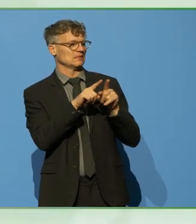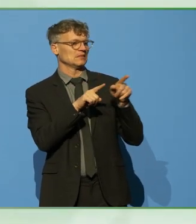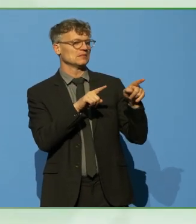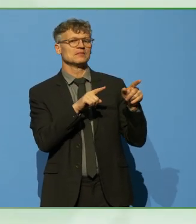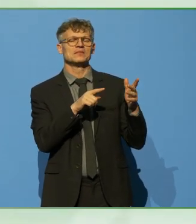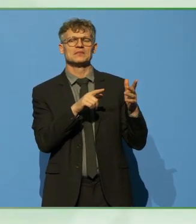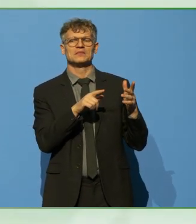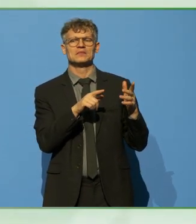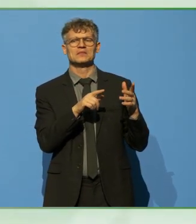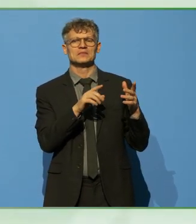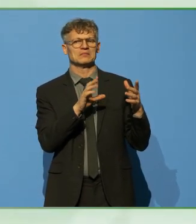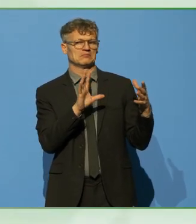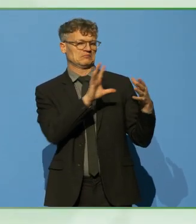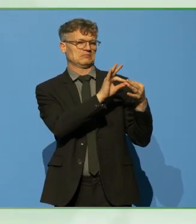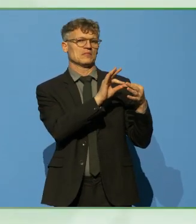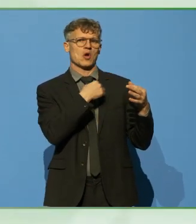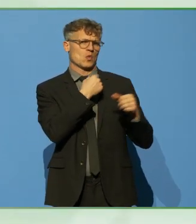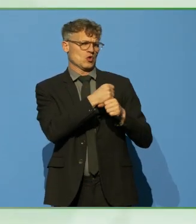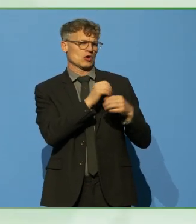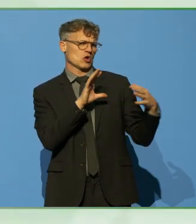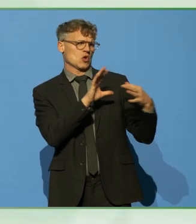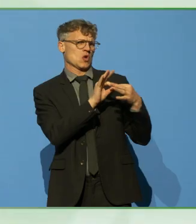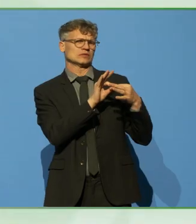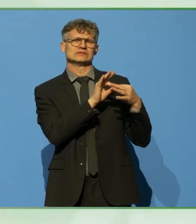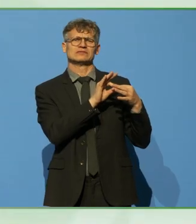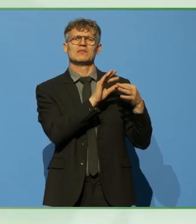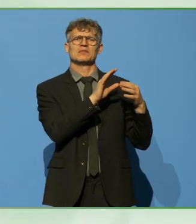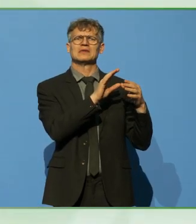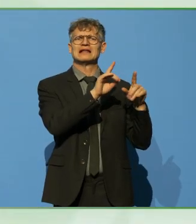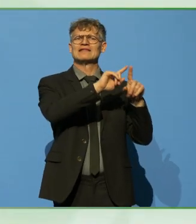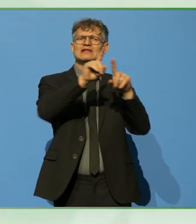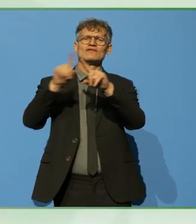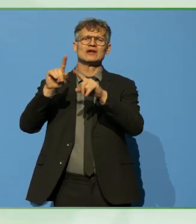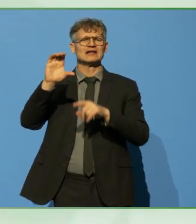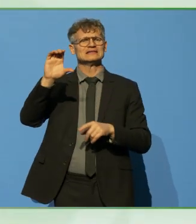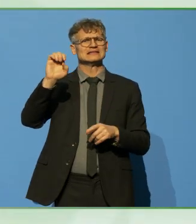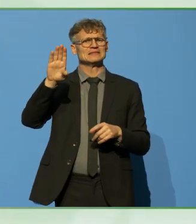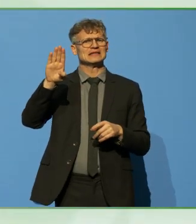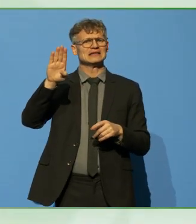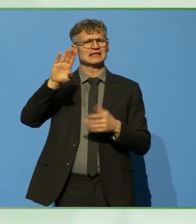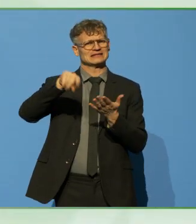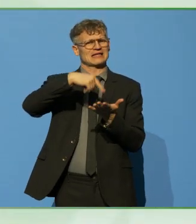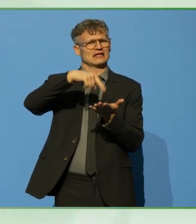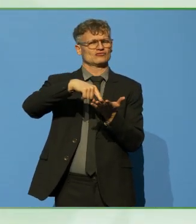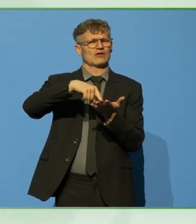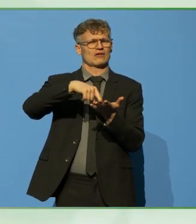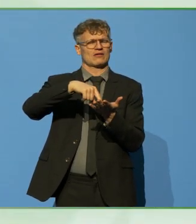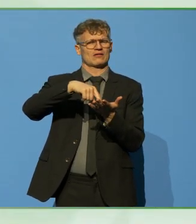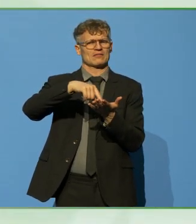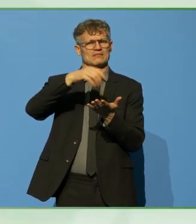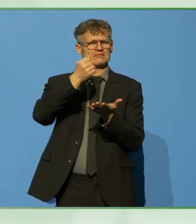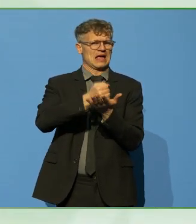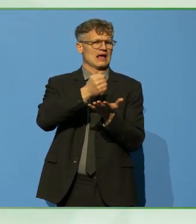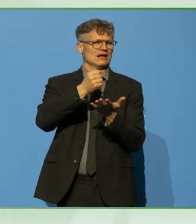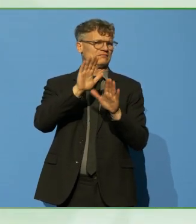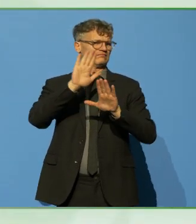closely together. So we work closely together with all the national central banks, who all have people that are, like the Austrian Central